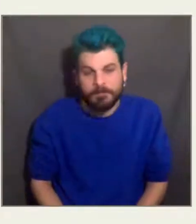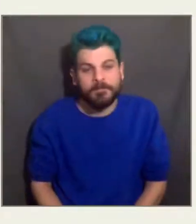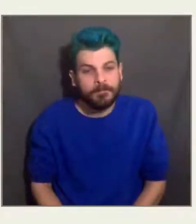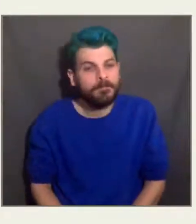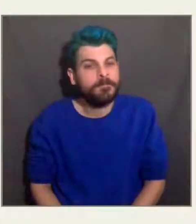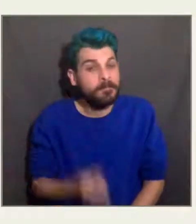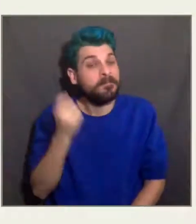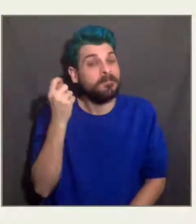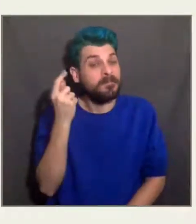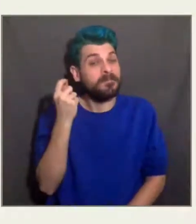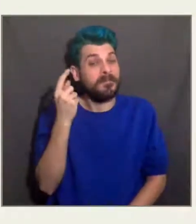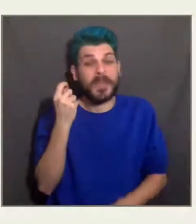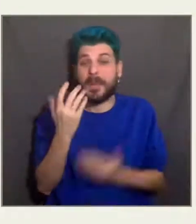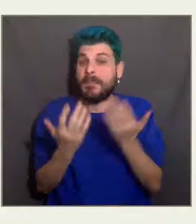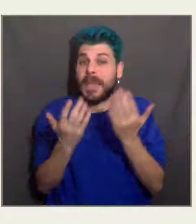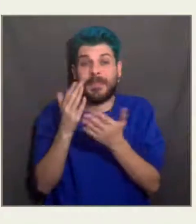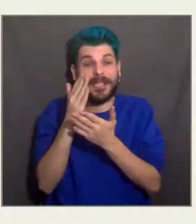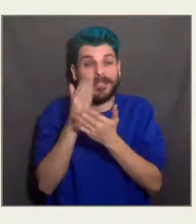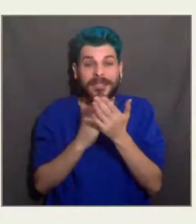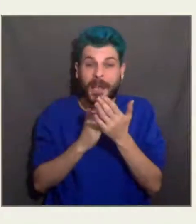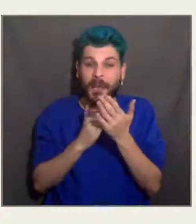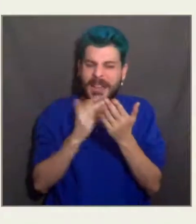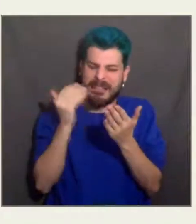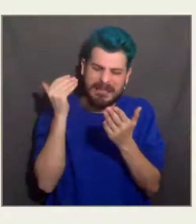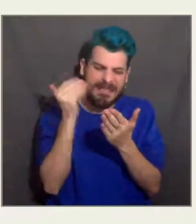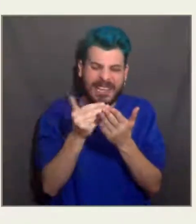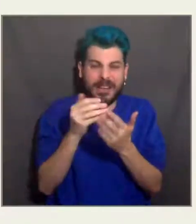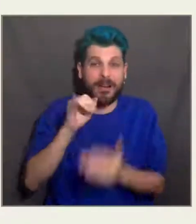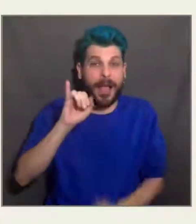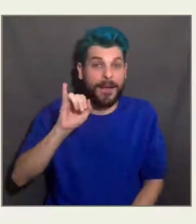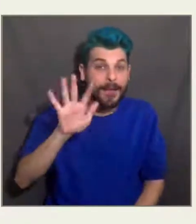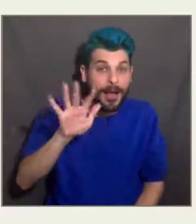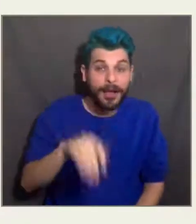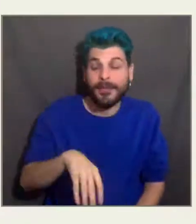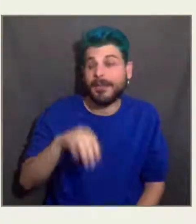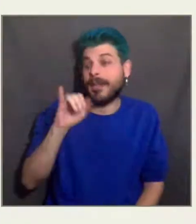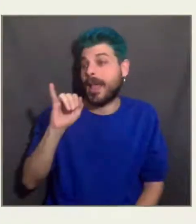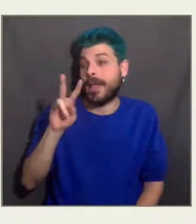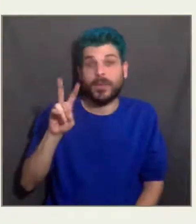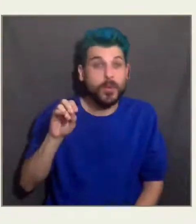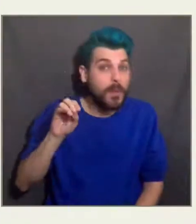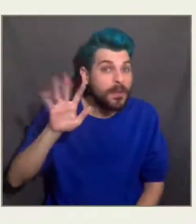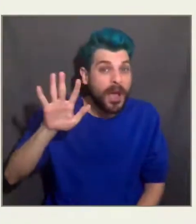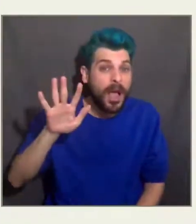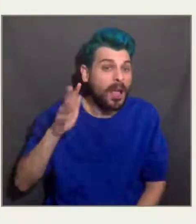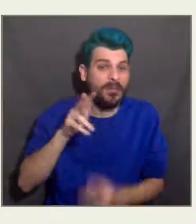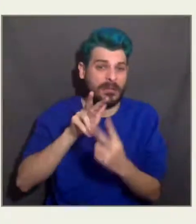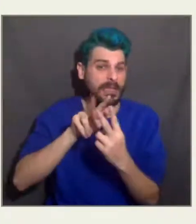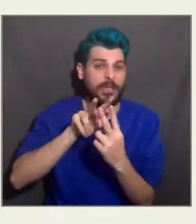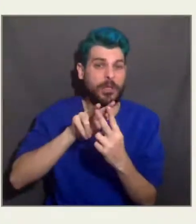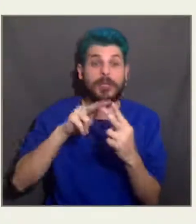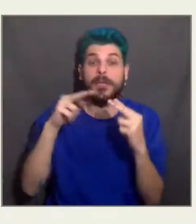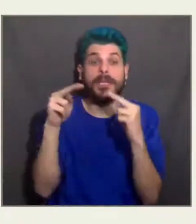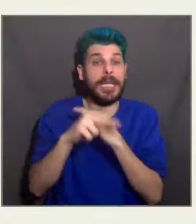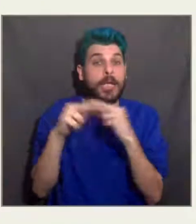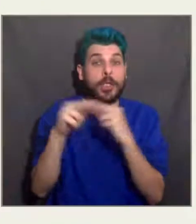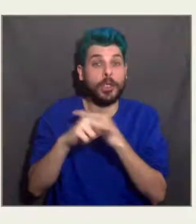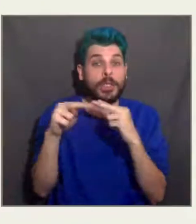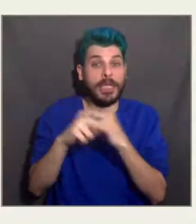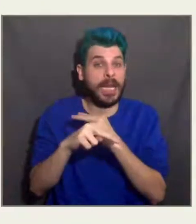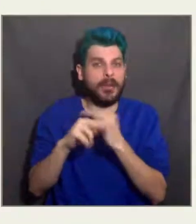right on I-5 or right on I-205 in either place where the interstate has created a